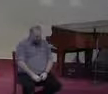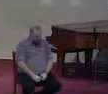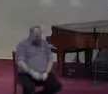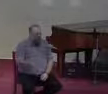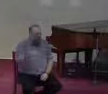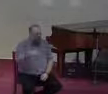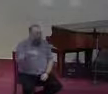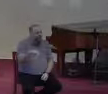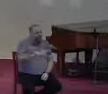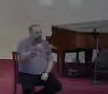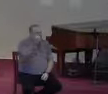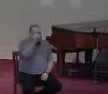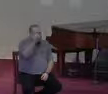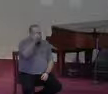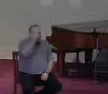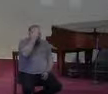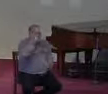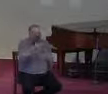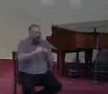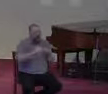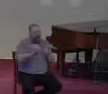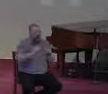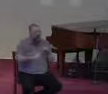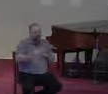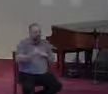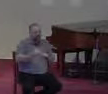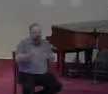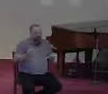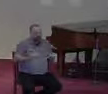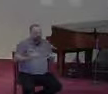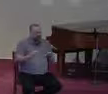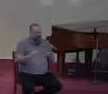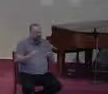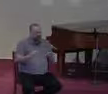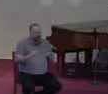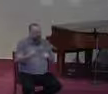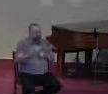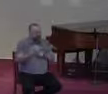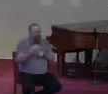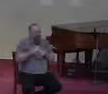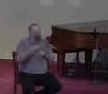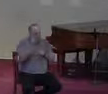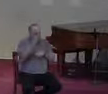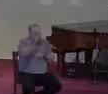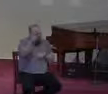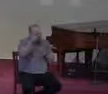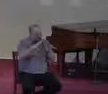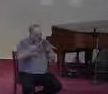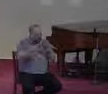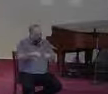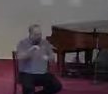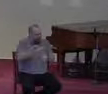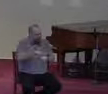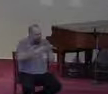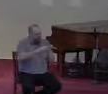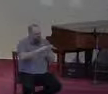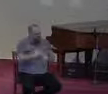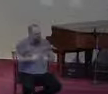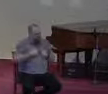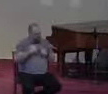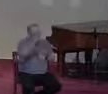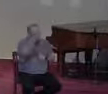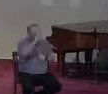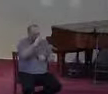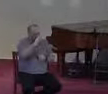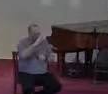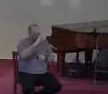you will know how people ought to conduct themselves in God's household, which is the church of the living God,